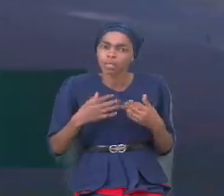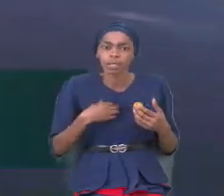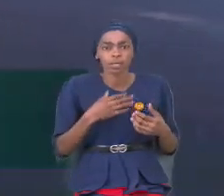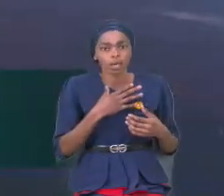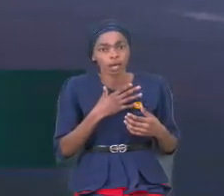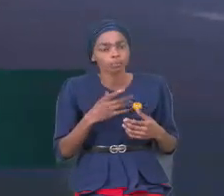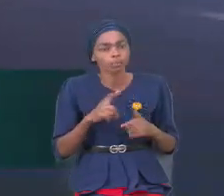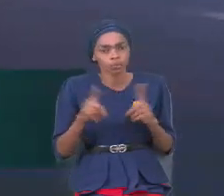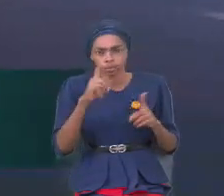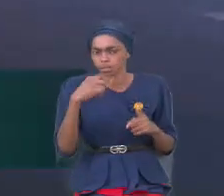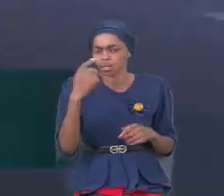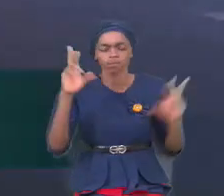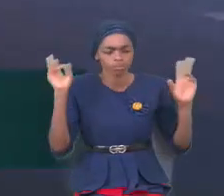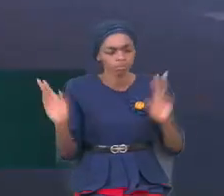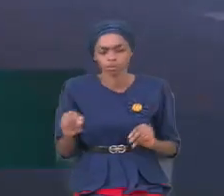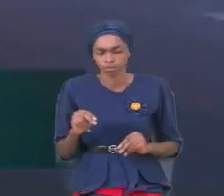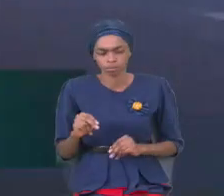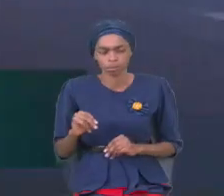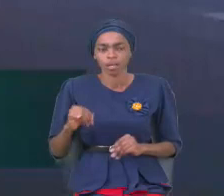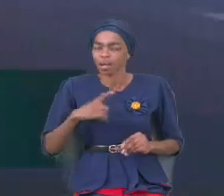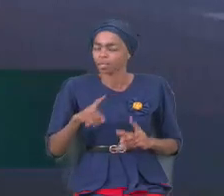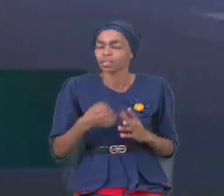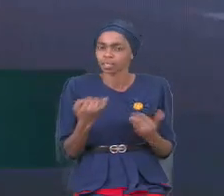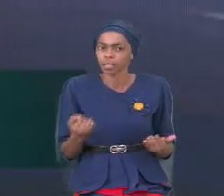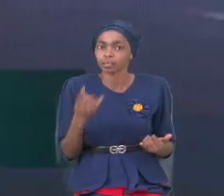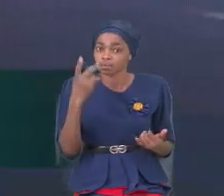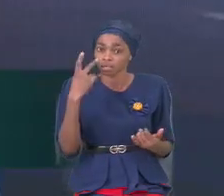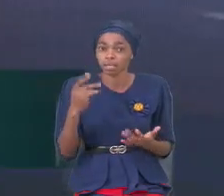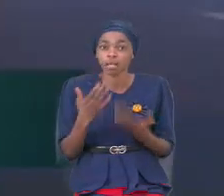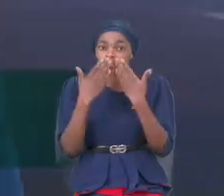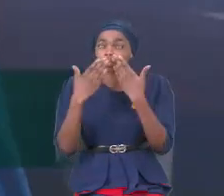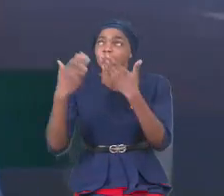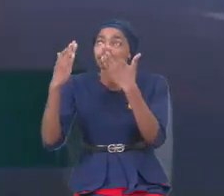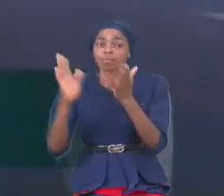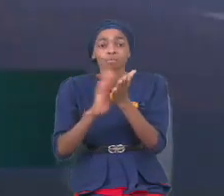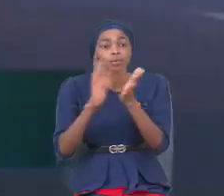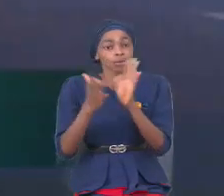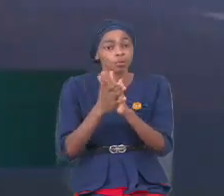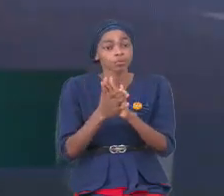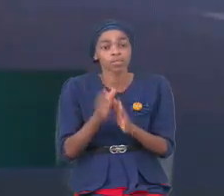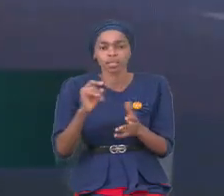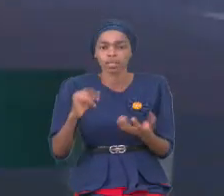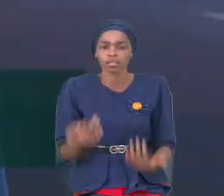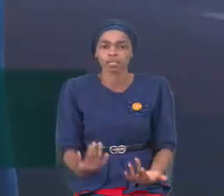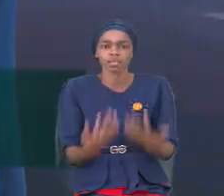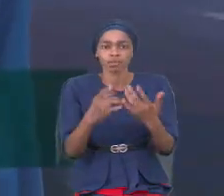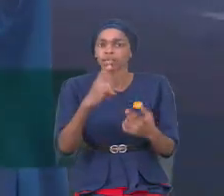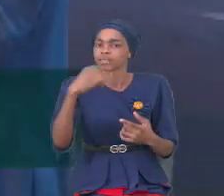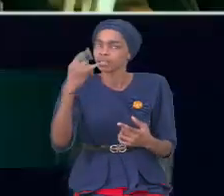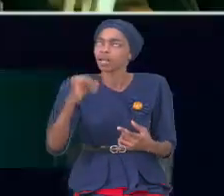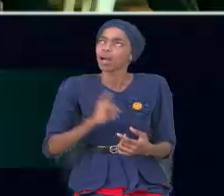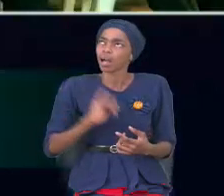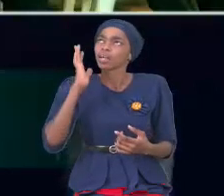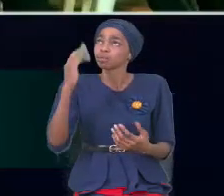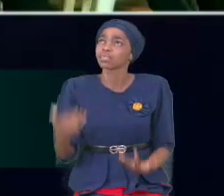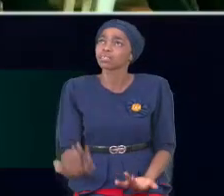then you say, no, then thanksgiving becomes a sacrifice, that I will sacrifice unto thee